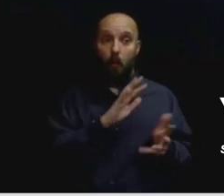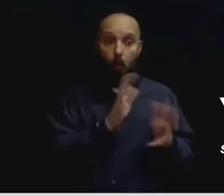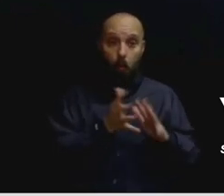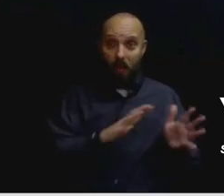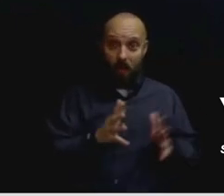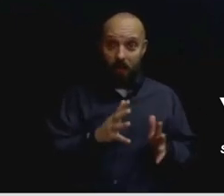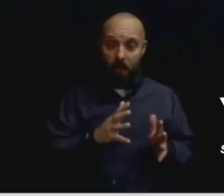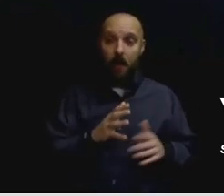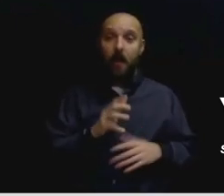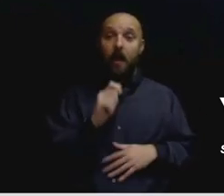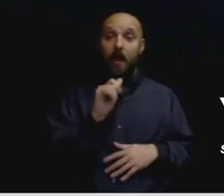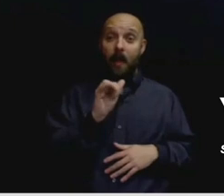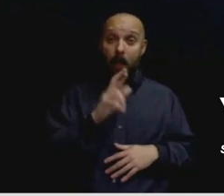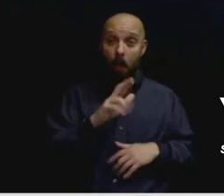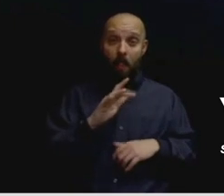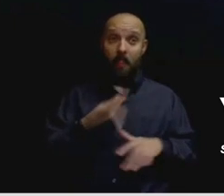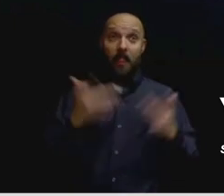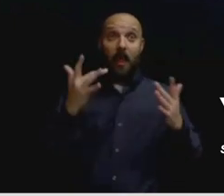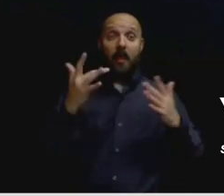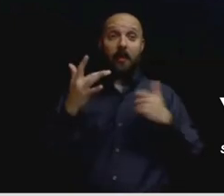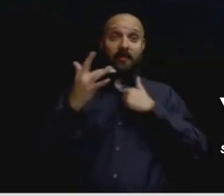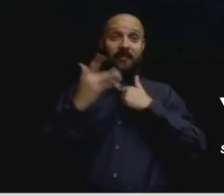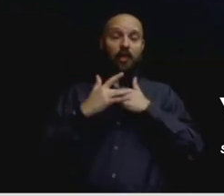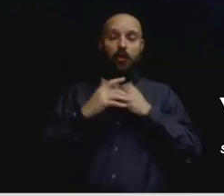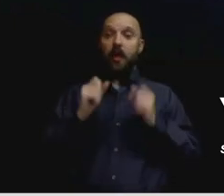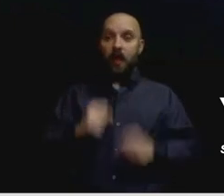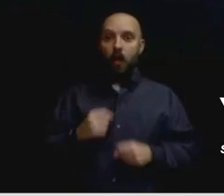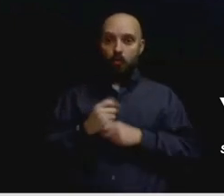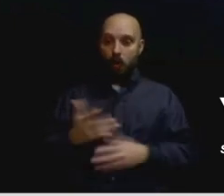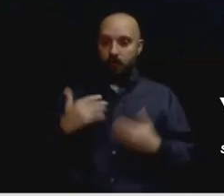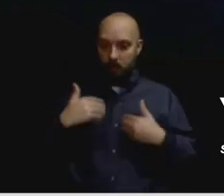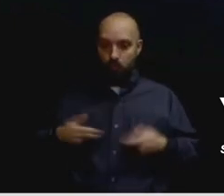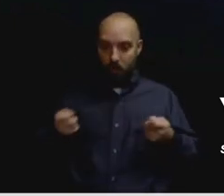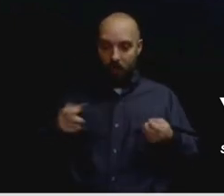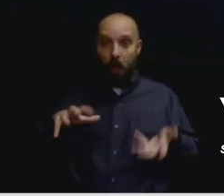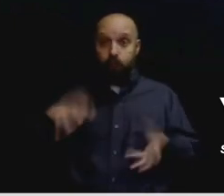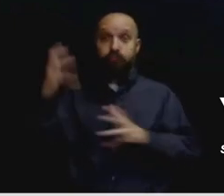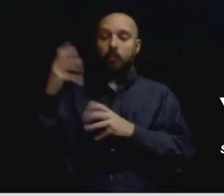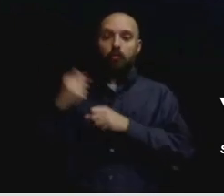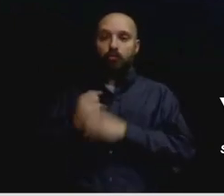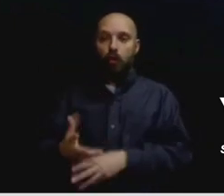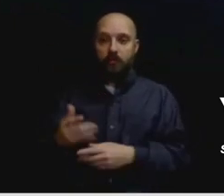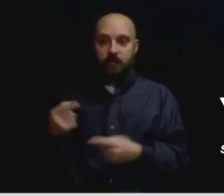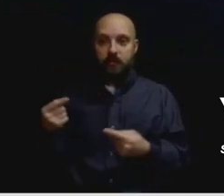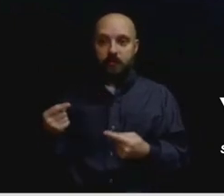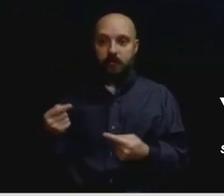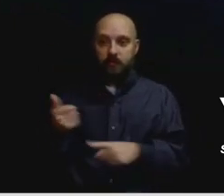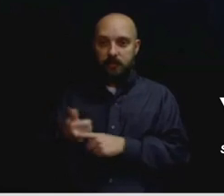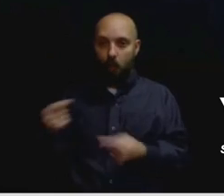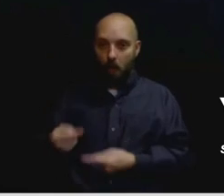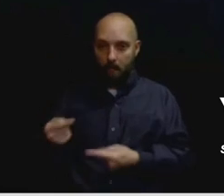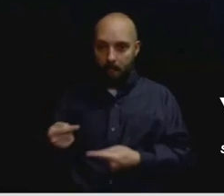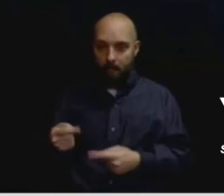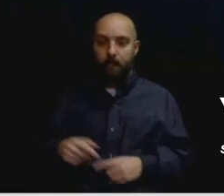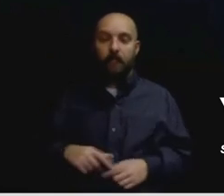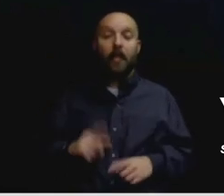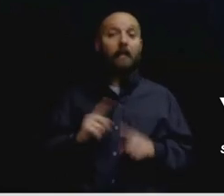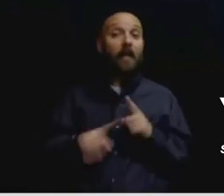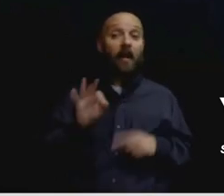light touch of it is really dysregulating and causes them to self-harm. But without analyzing the